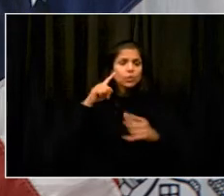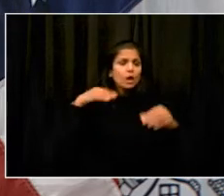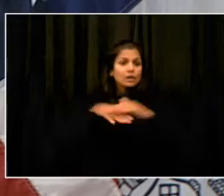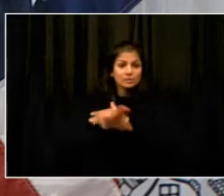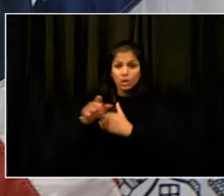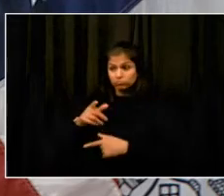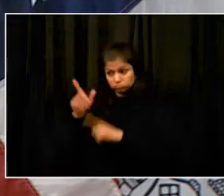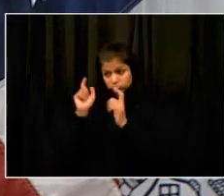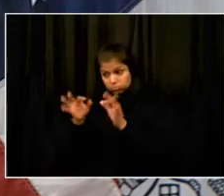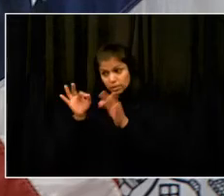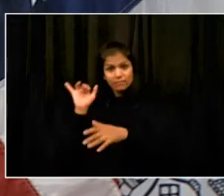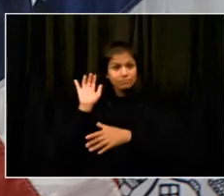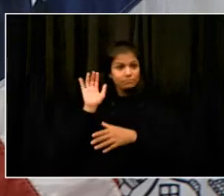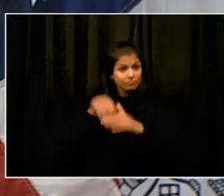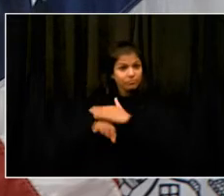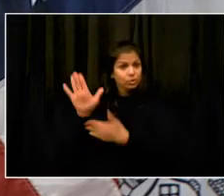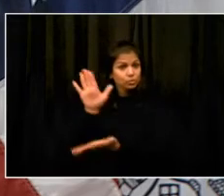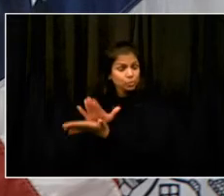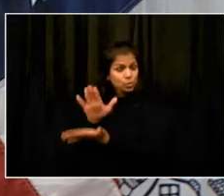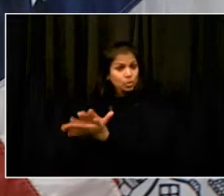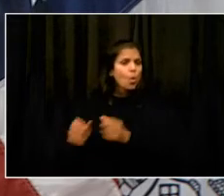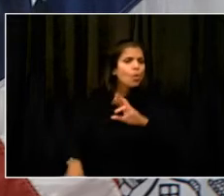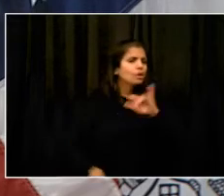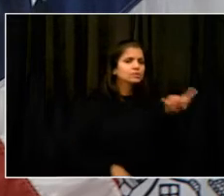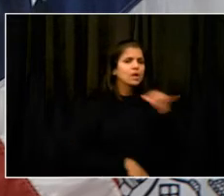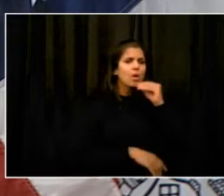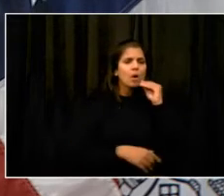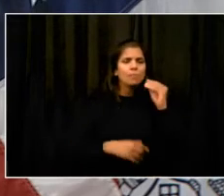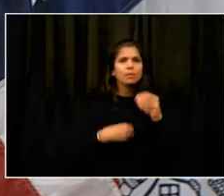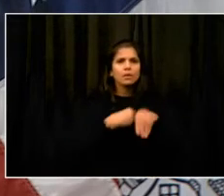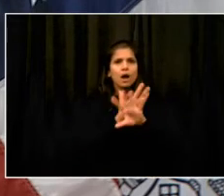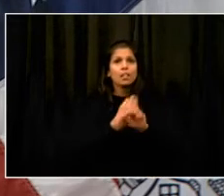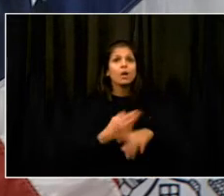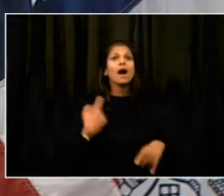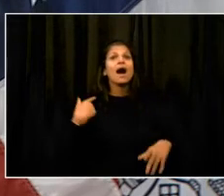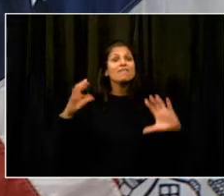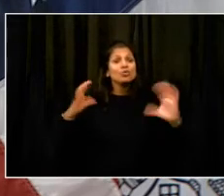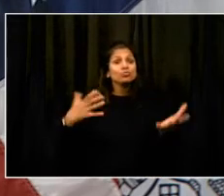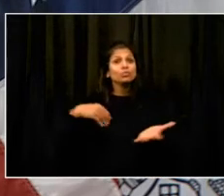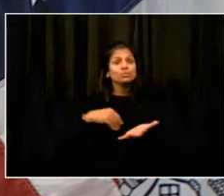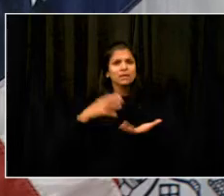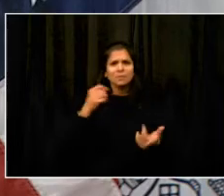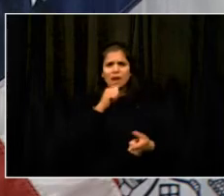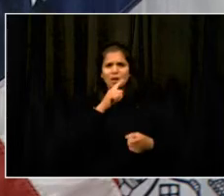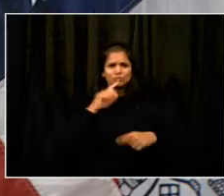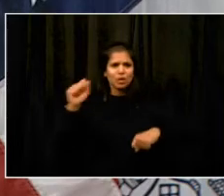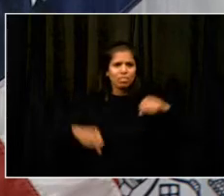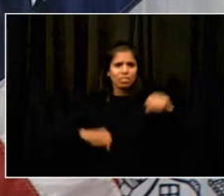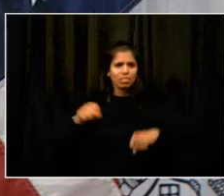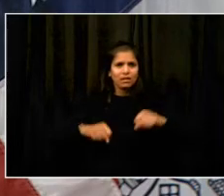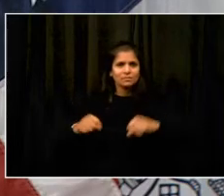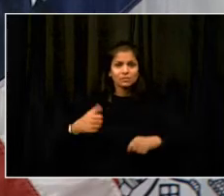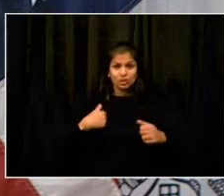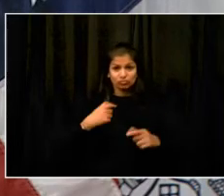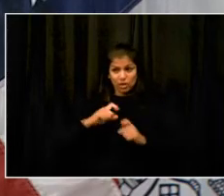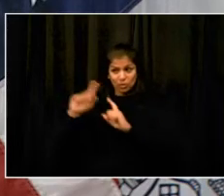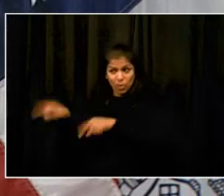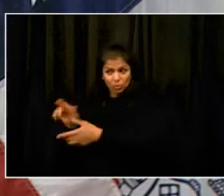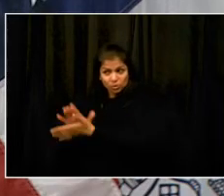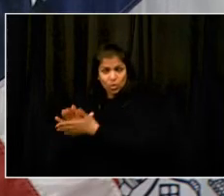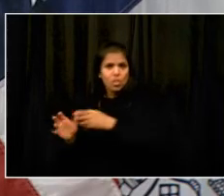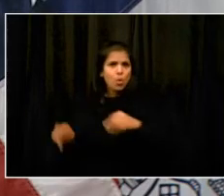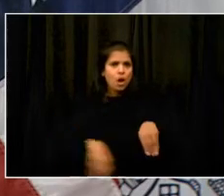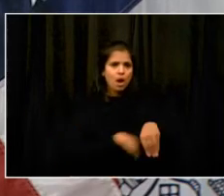that are still not really defined what their intention is. That's what we've got to resolve. Because if you're in a school, let's say you're in a school